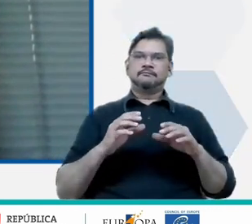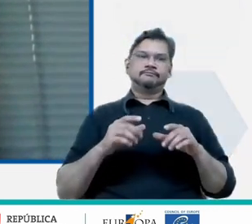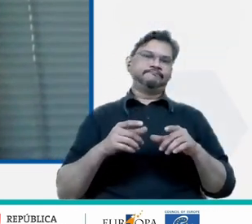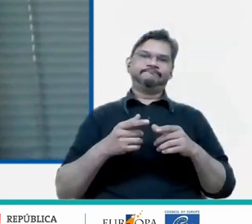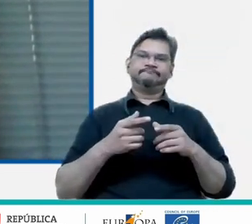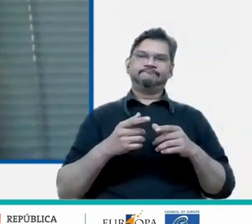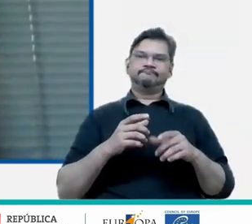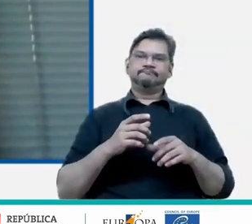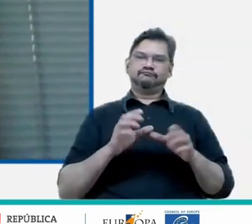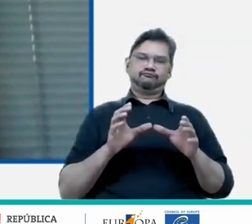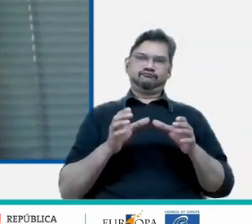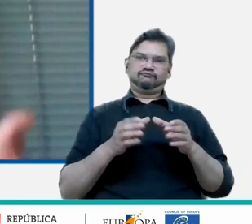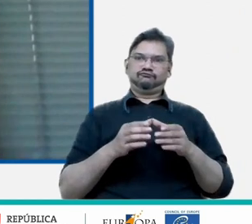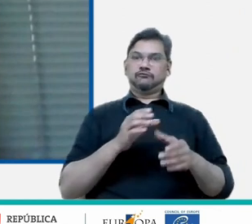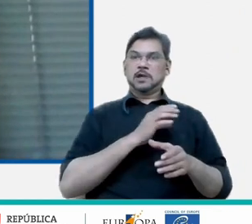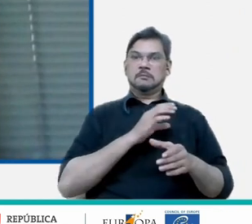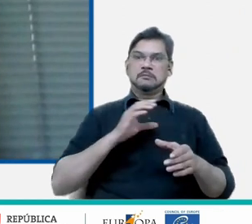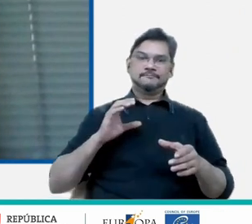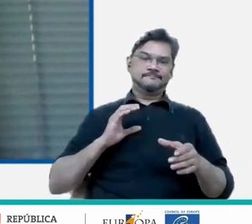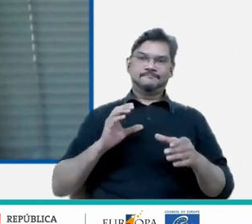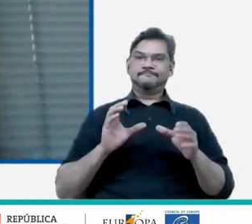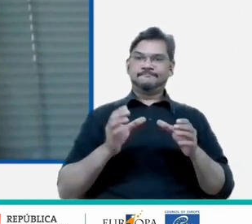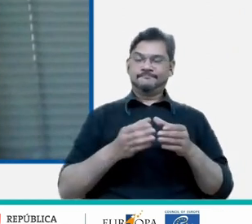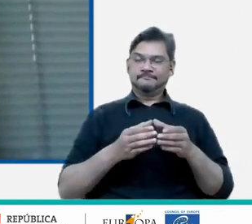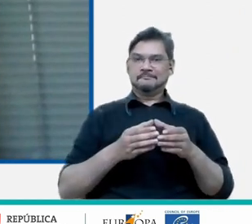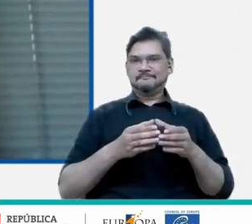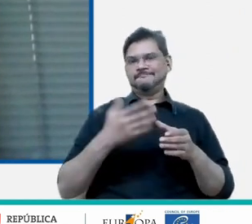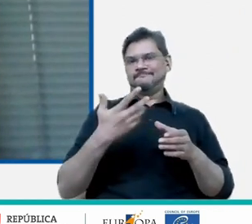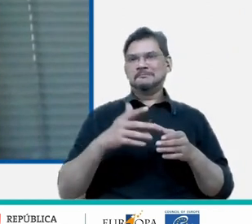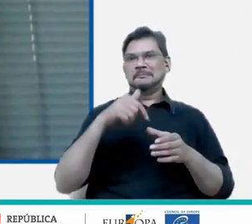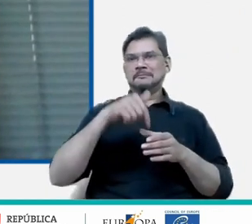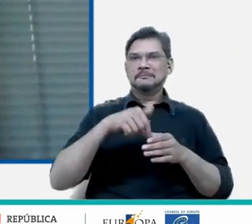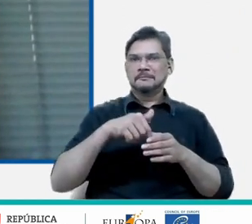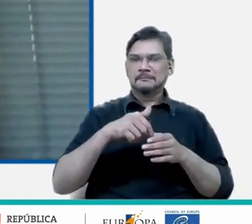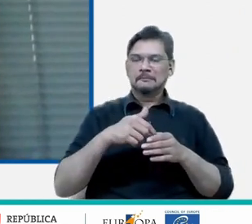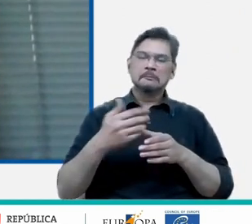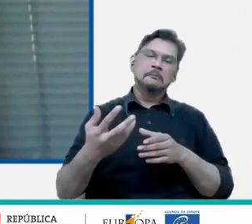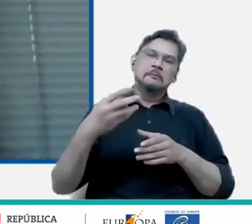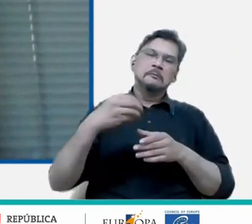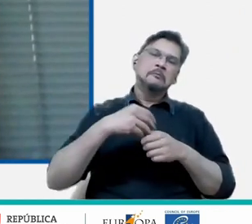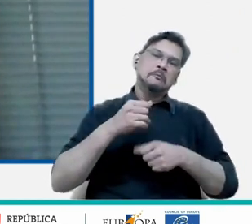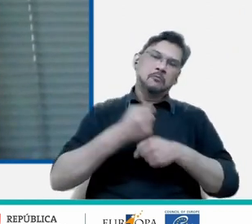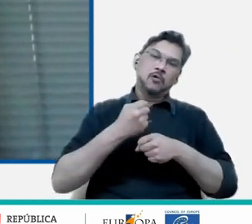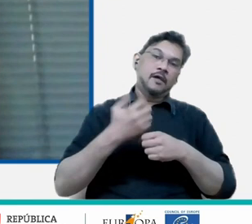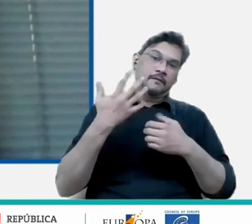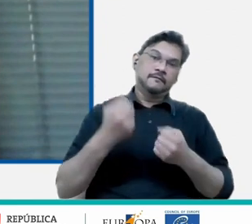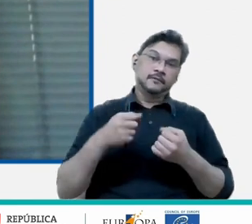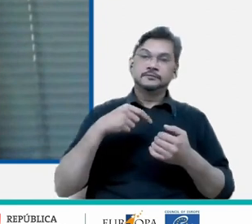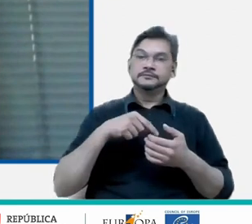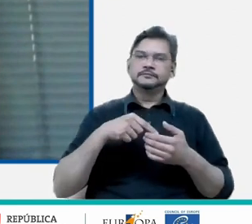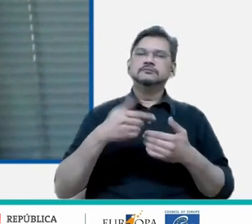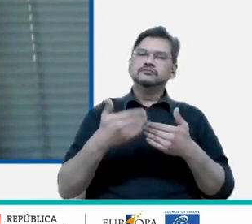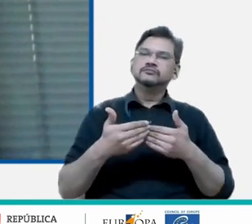to now. So we'll probably need to readjust it in the future. But we just relaunched the